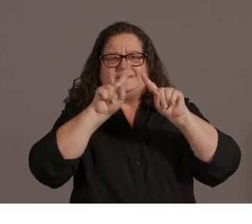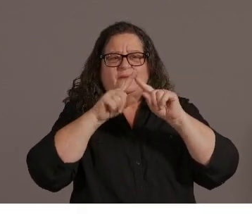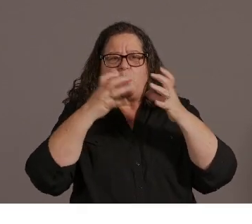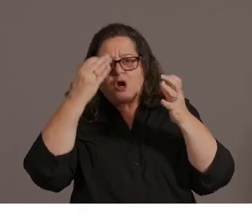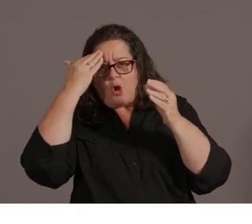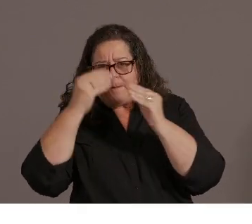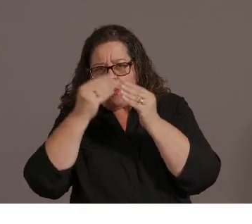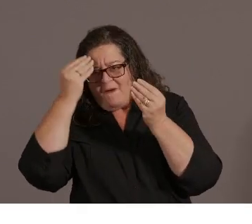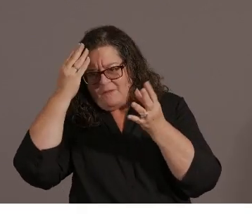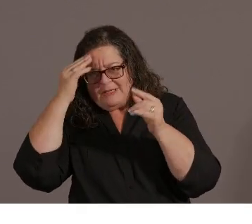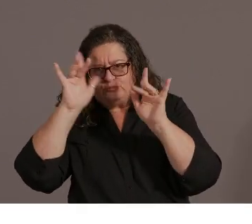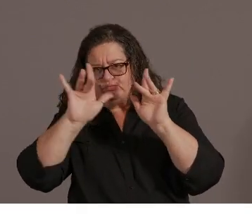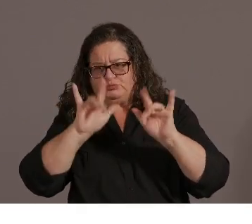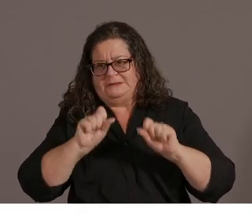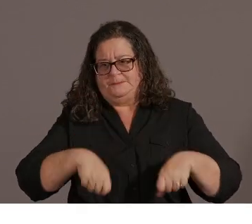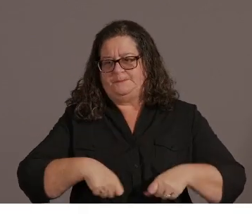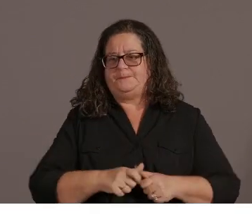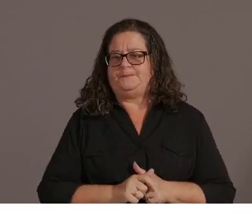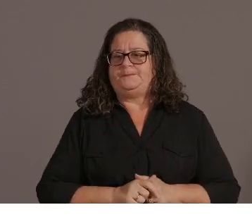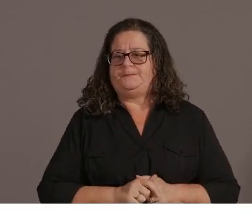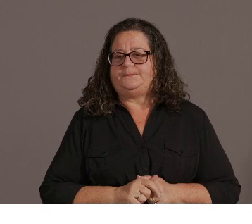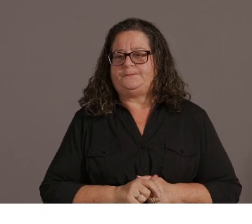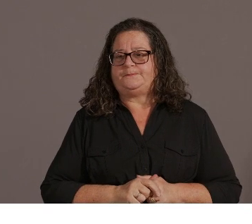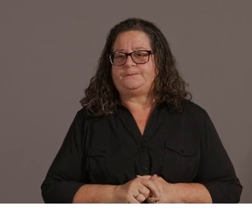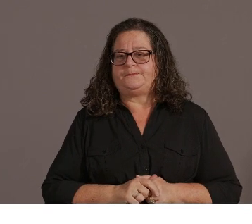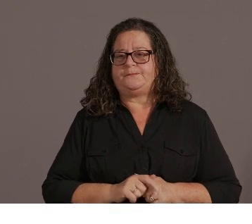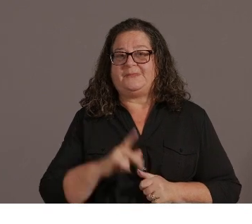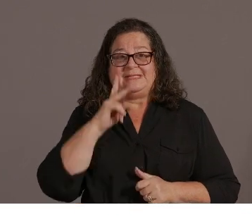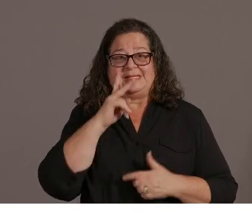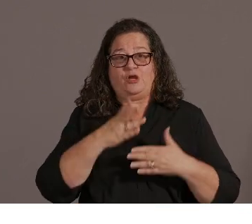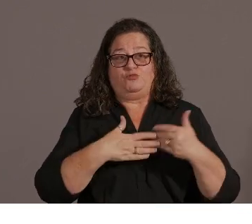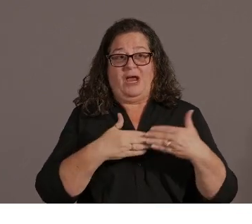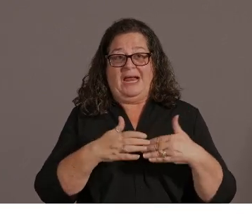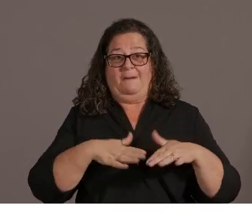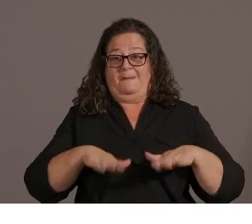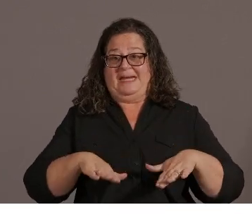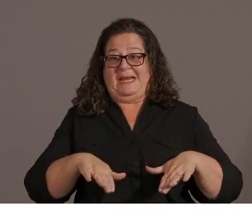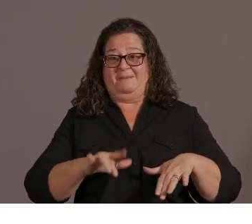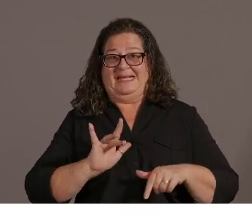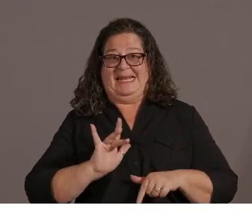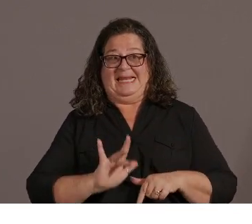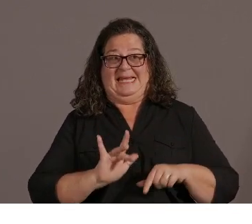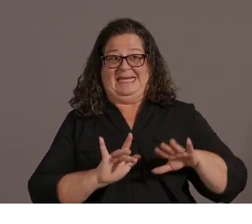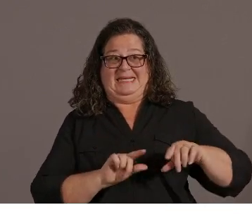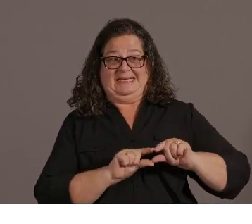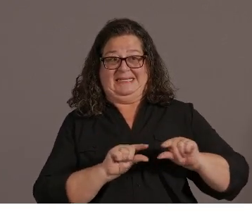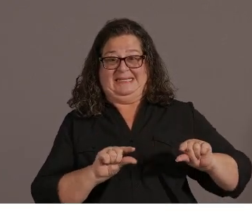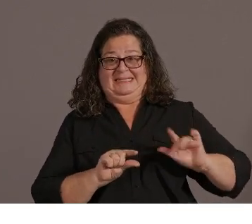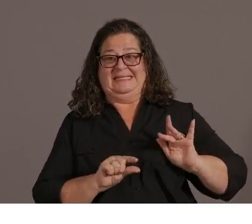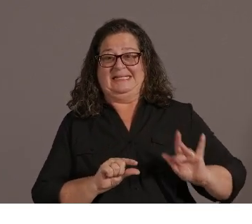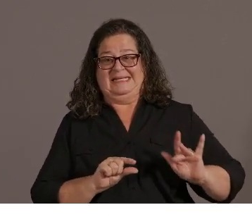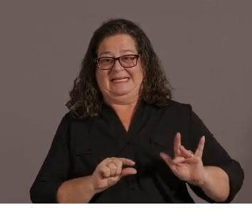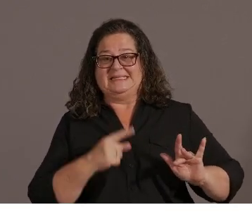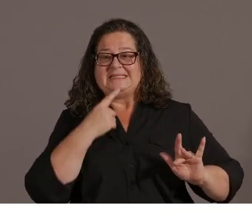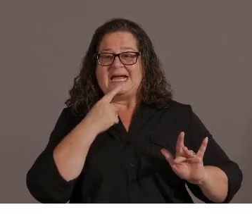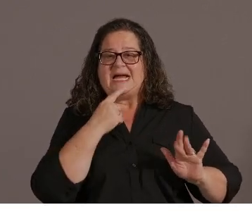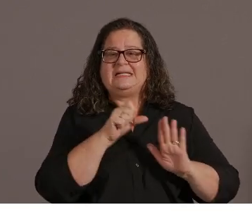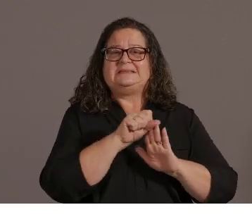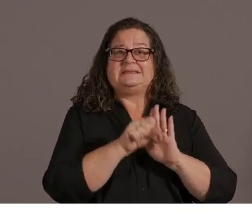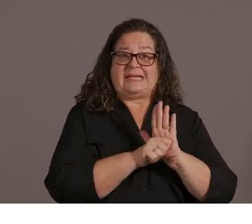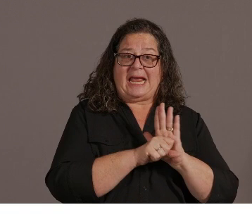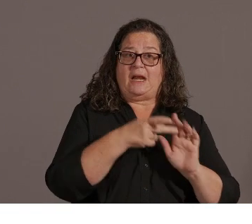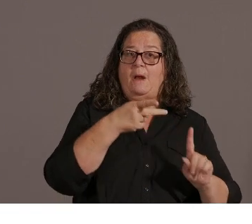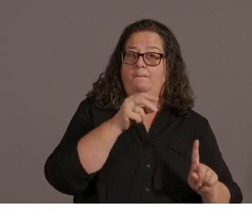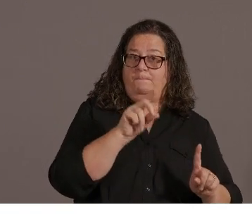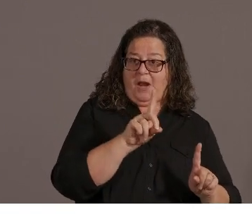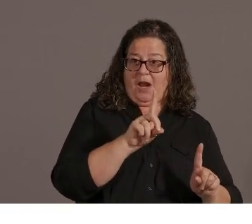you can also click on the button down at the gray button on the bottom left that says state pods, and that will give you the